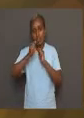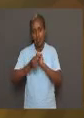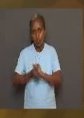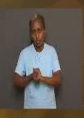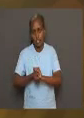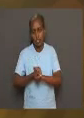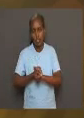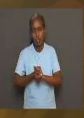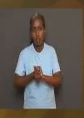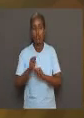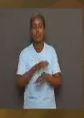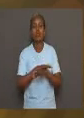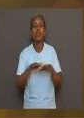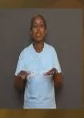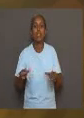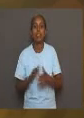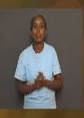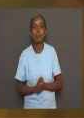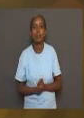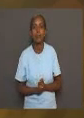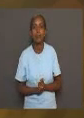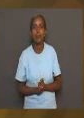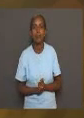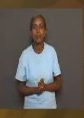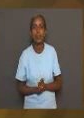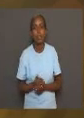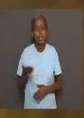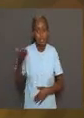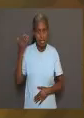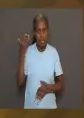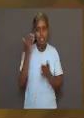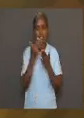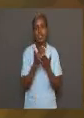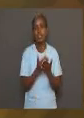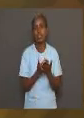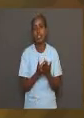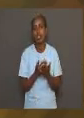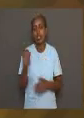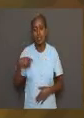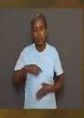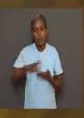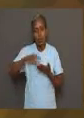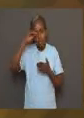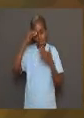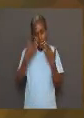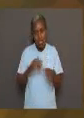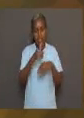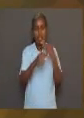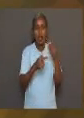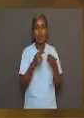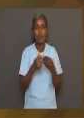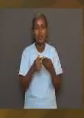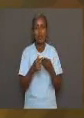transformations of the plane. In the last lesson, we learned about a type